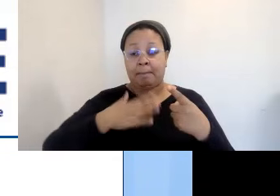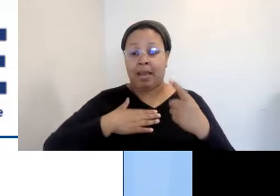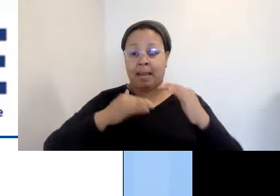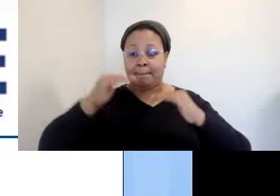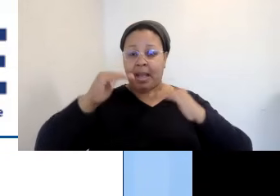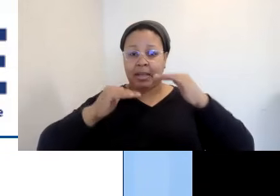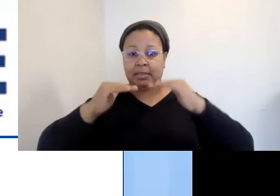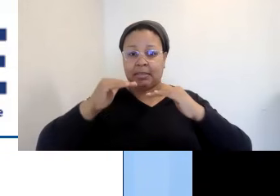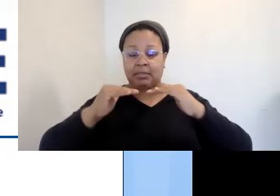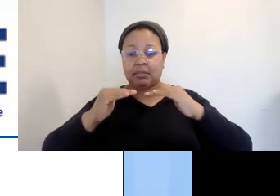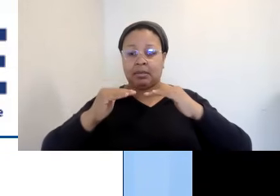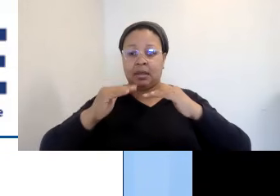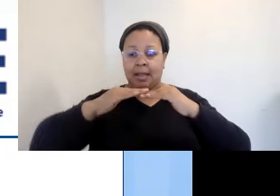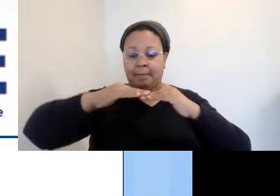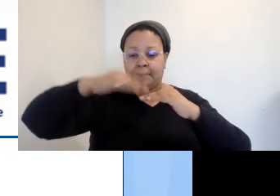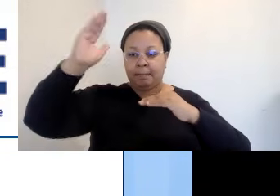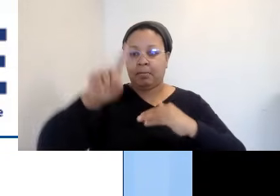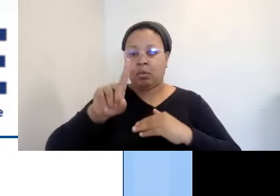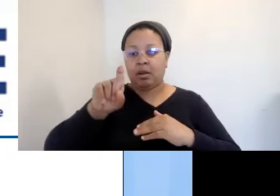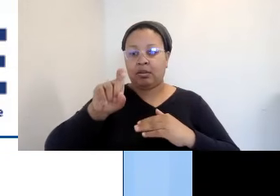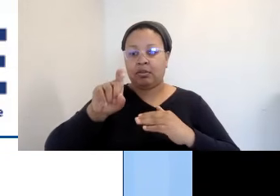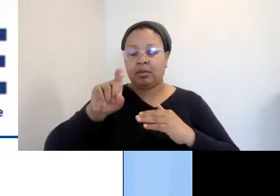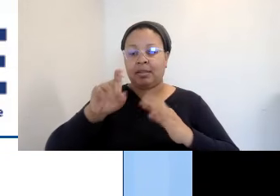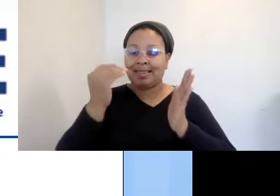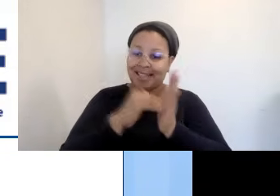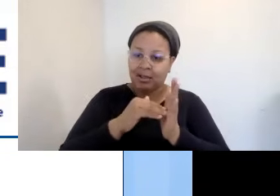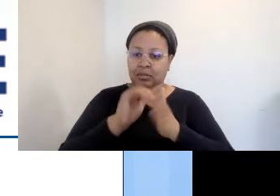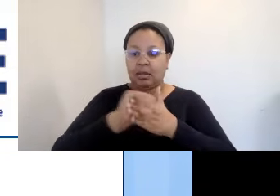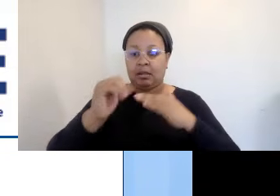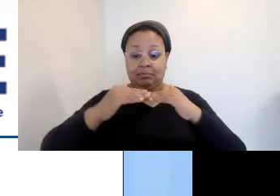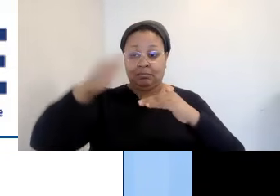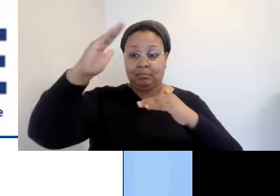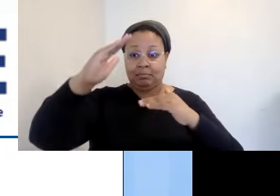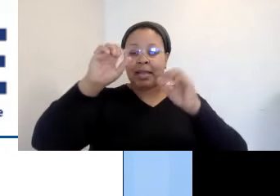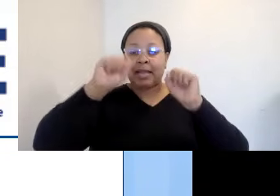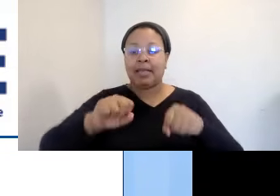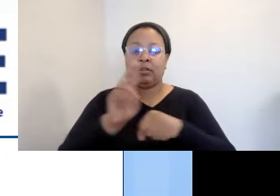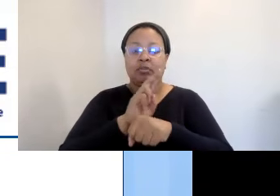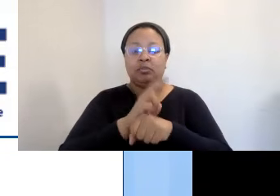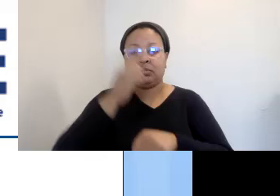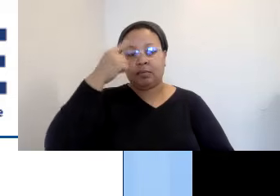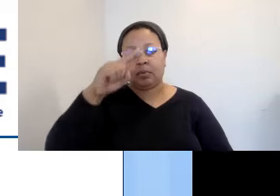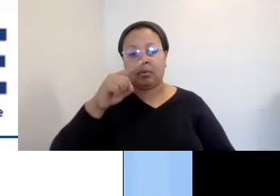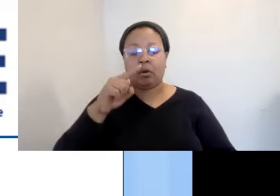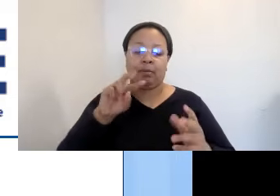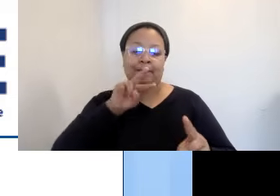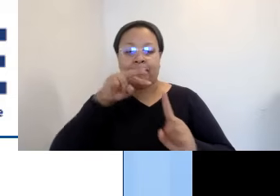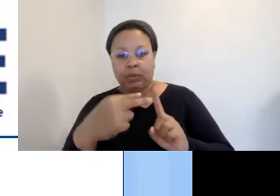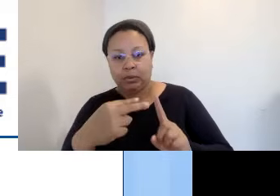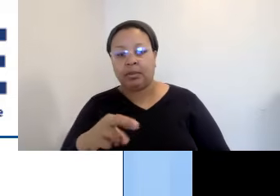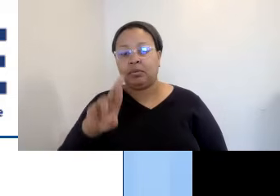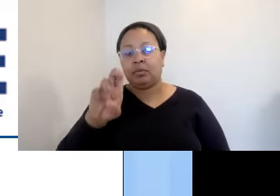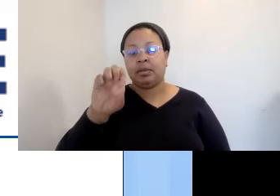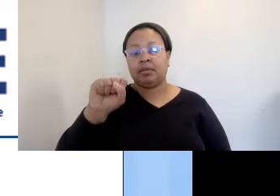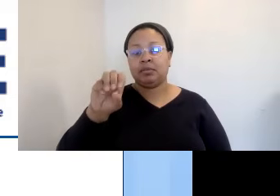balance goes over $100,000, it can be counted as a resource. So my SSI is going